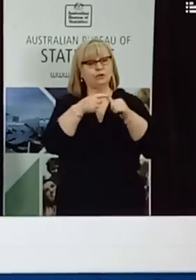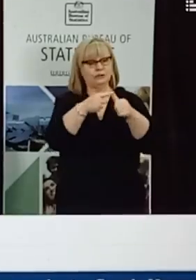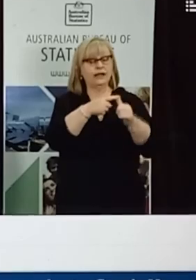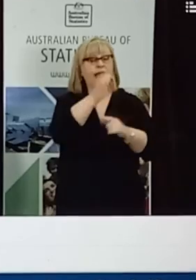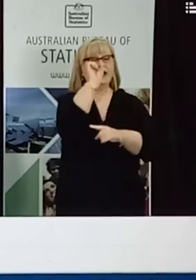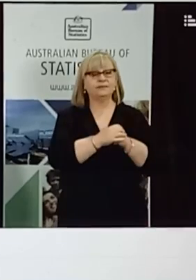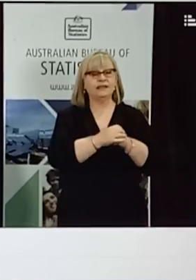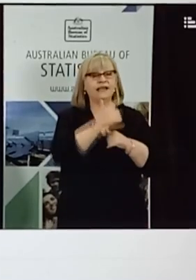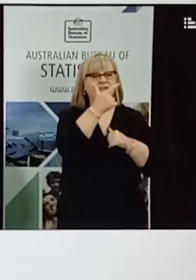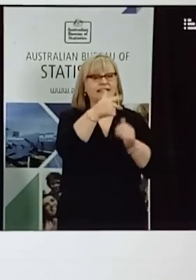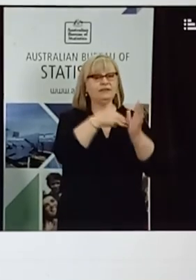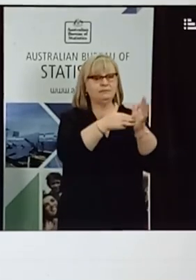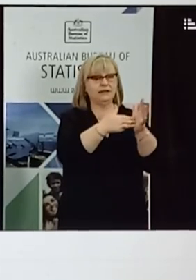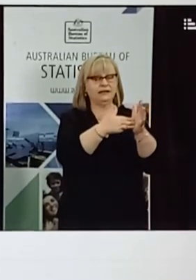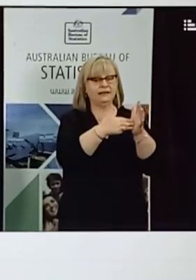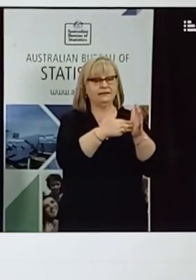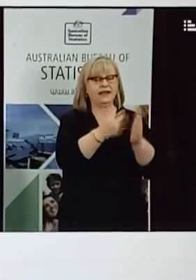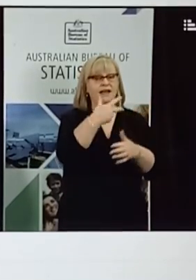electoral yes responses,